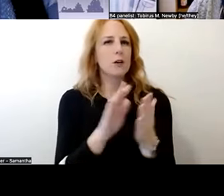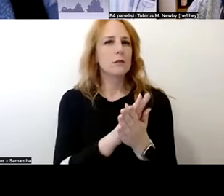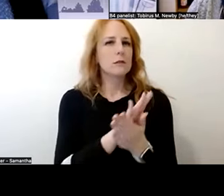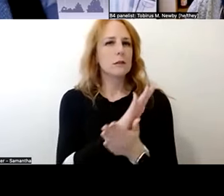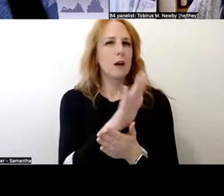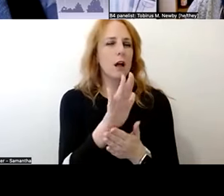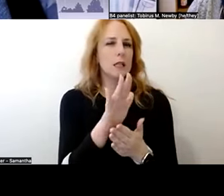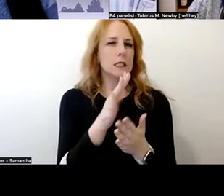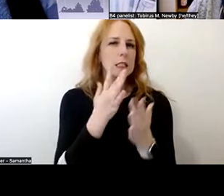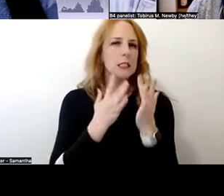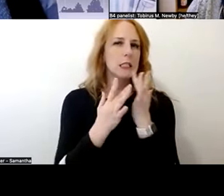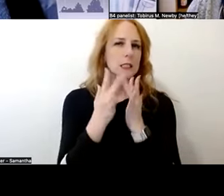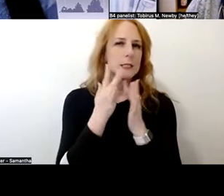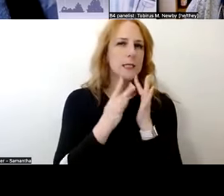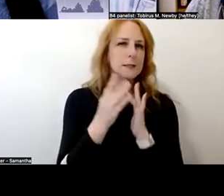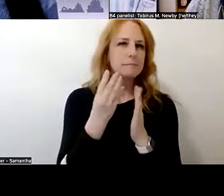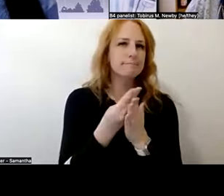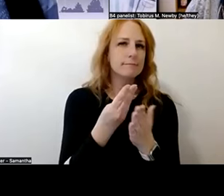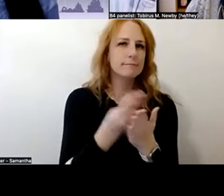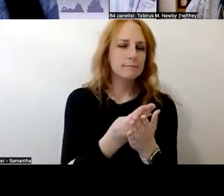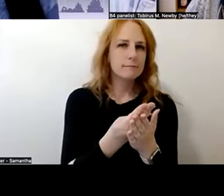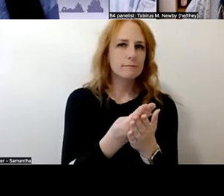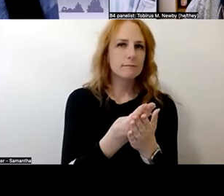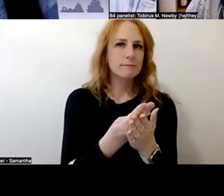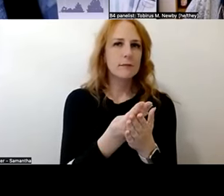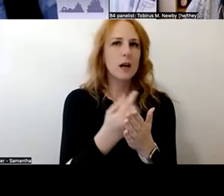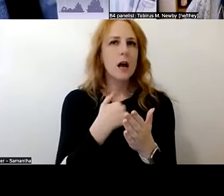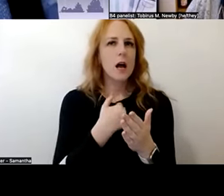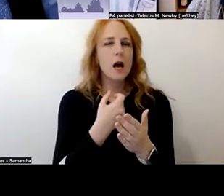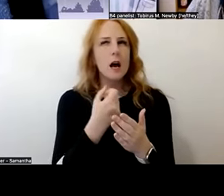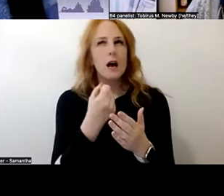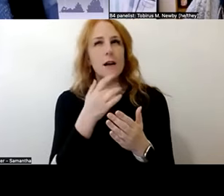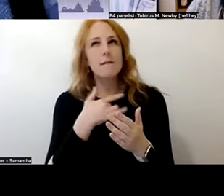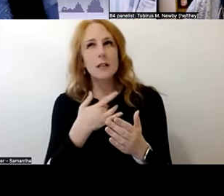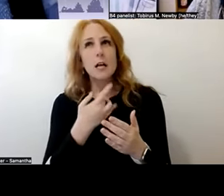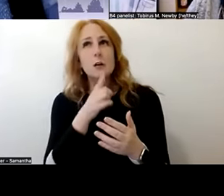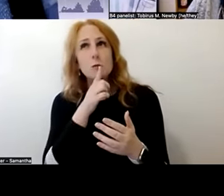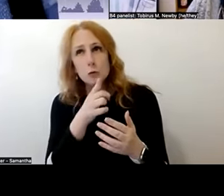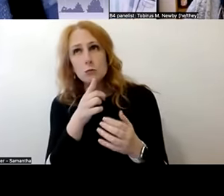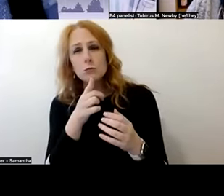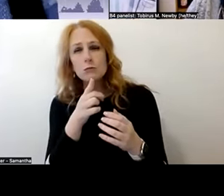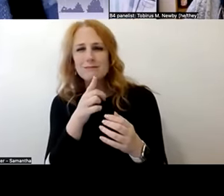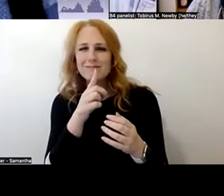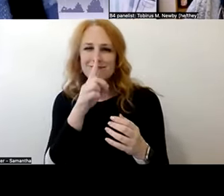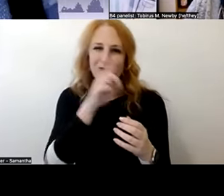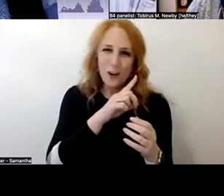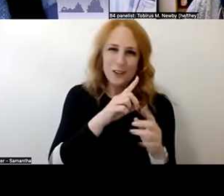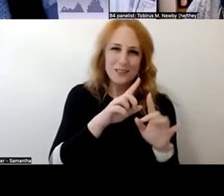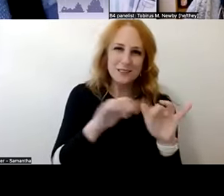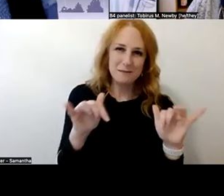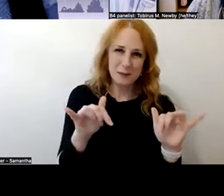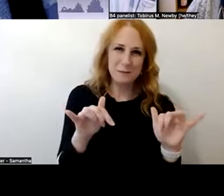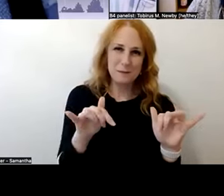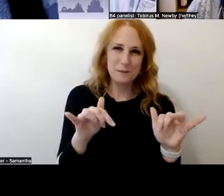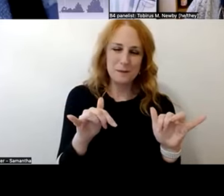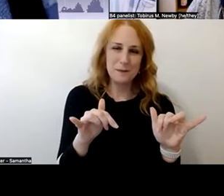hold that and understand it to be both true and false at the same time. I think that this is a university that, when compared